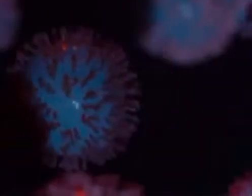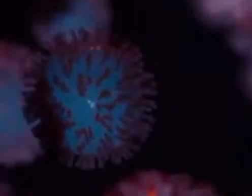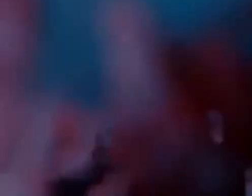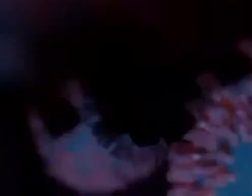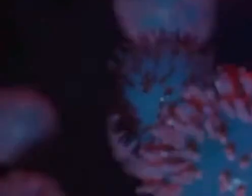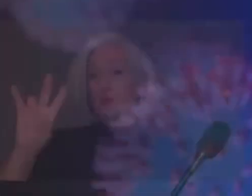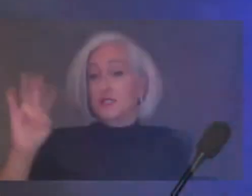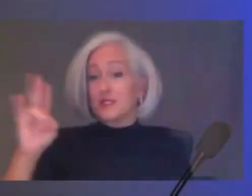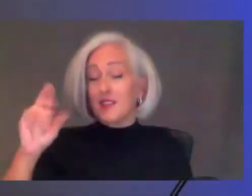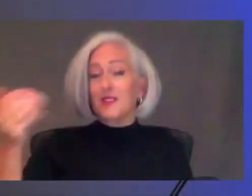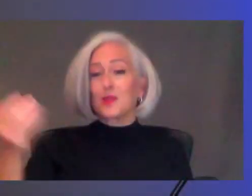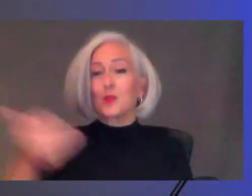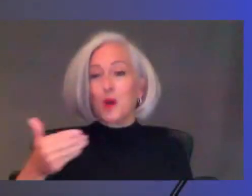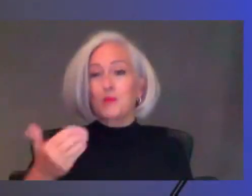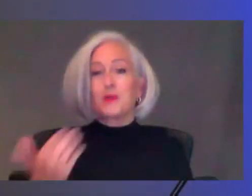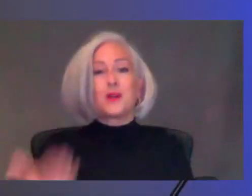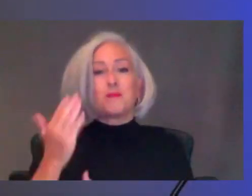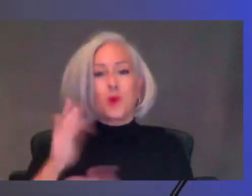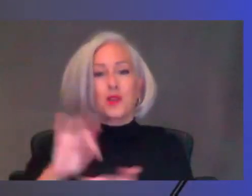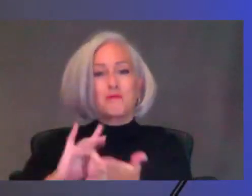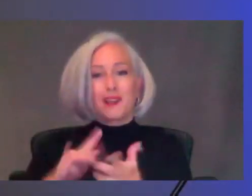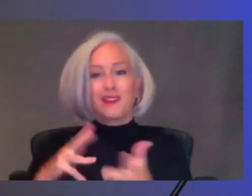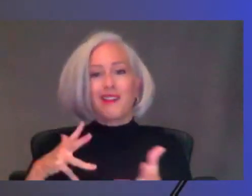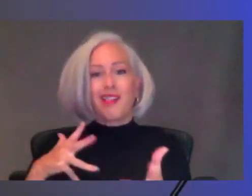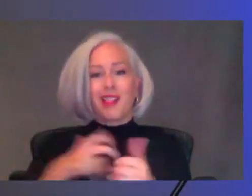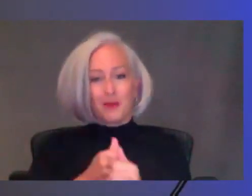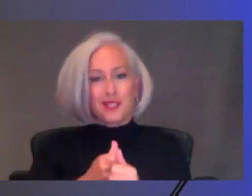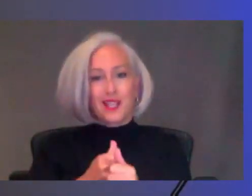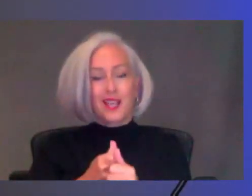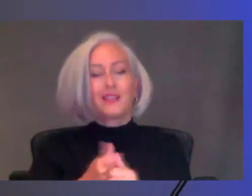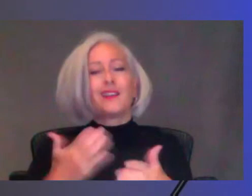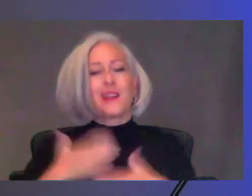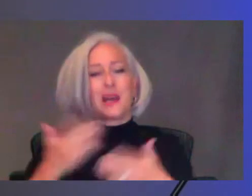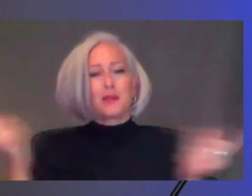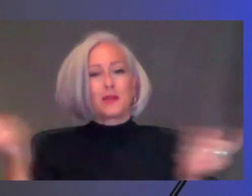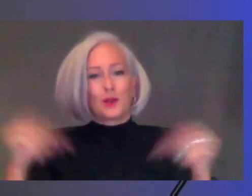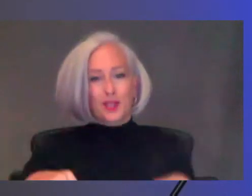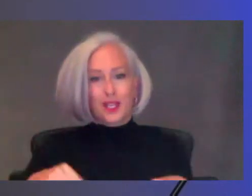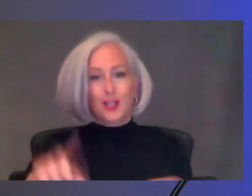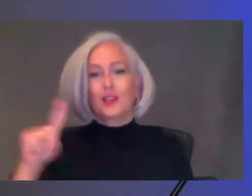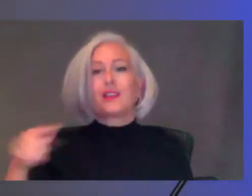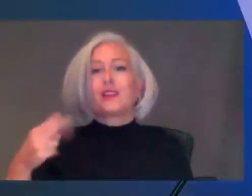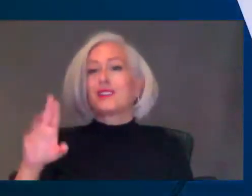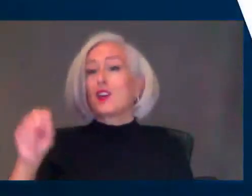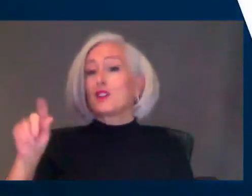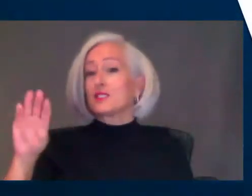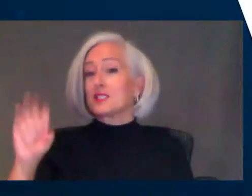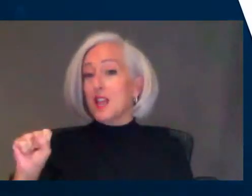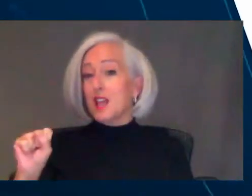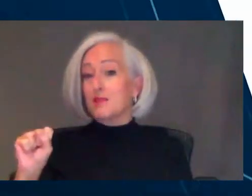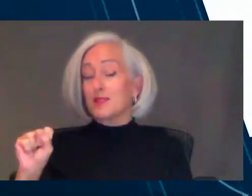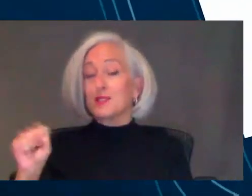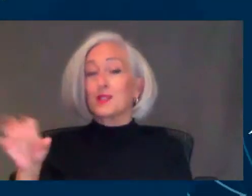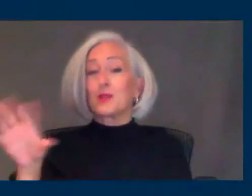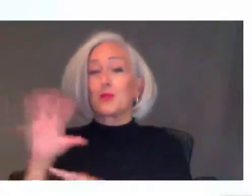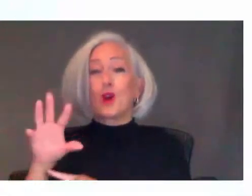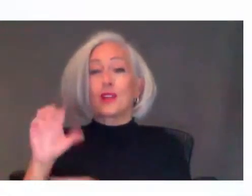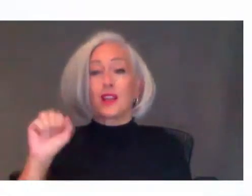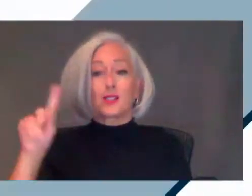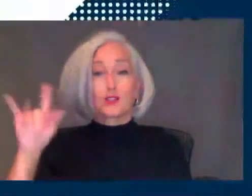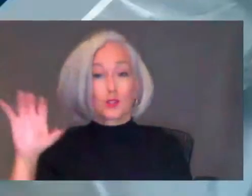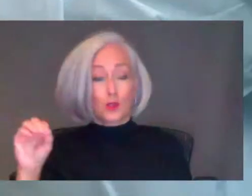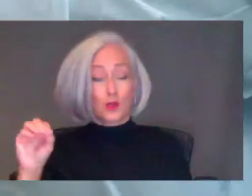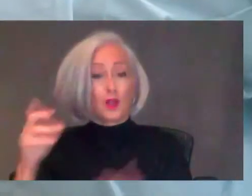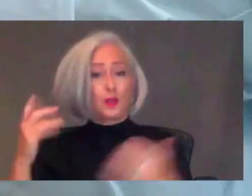Dr. Hawkinson, Medical Director of Infection Prevention and Control. Good morning. Hi. How do our numbers look today? Yeah, numbers are still good, holding